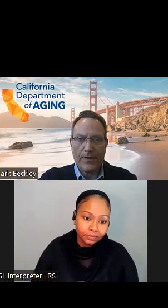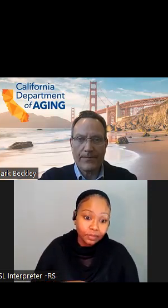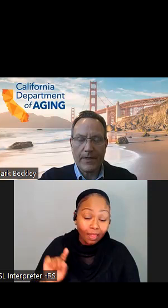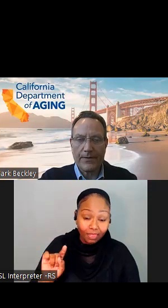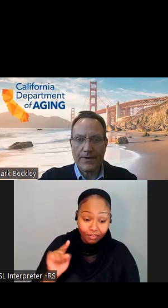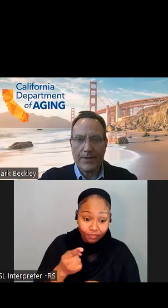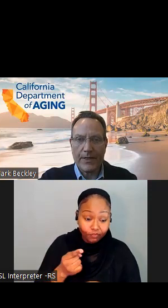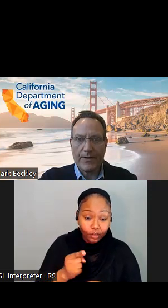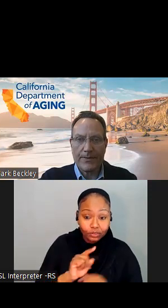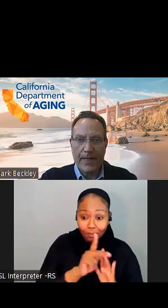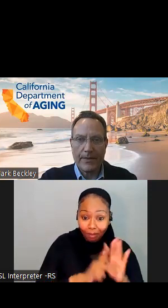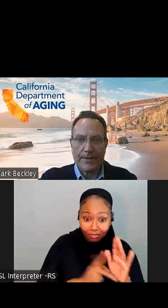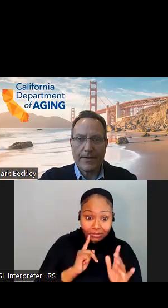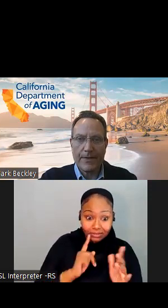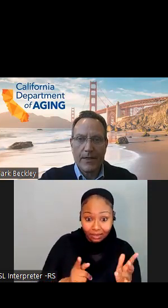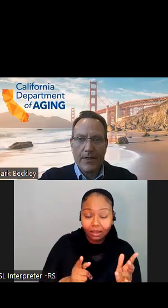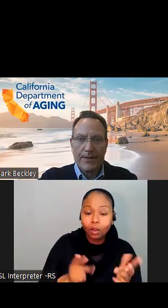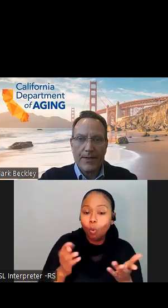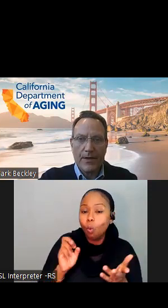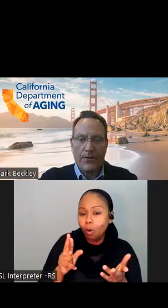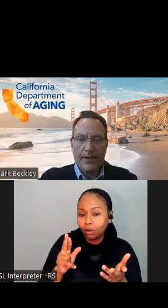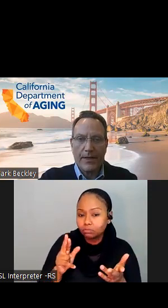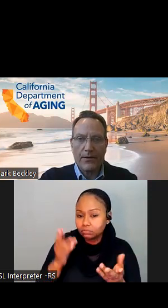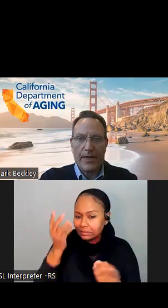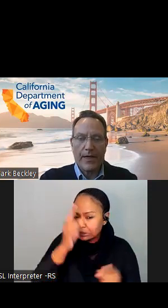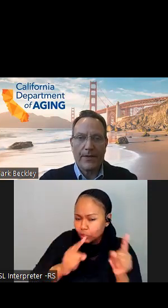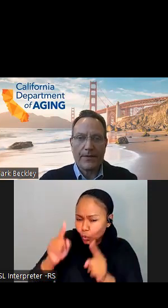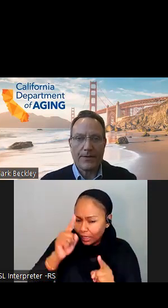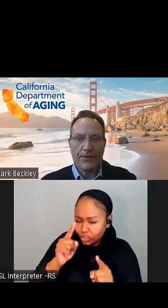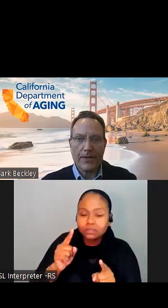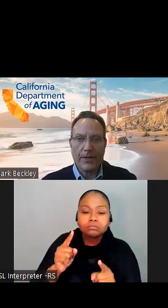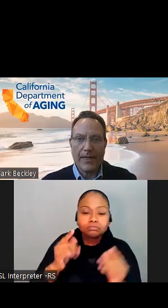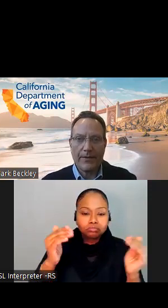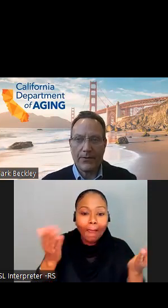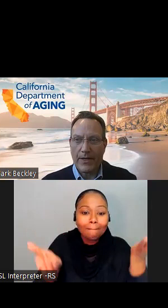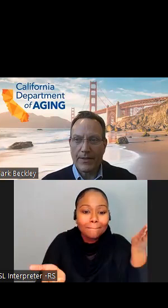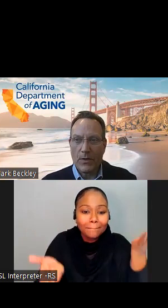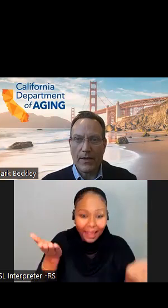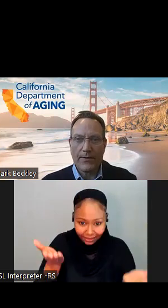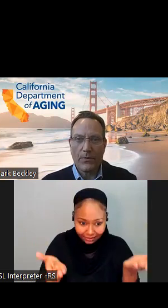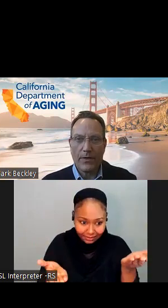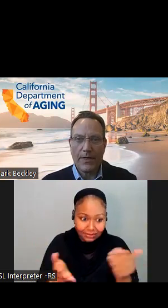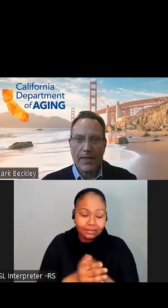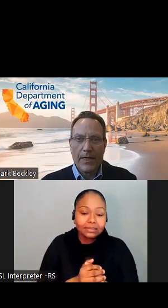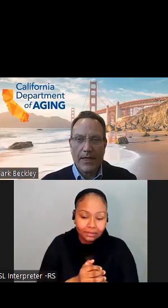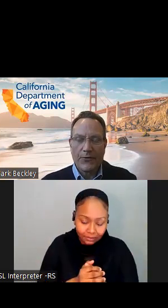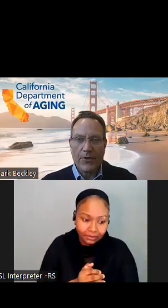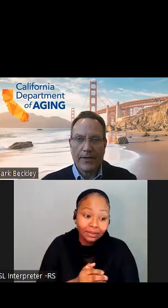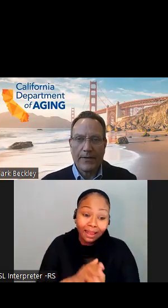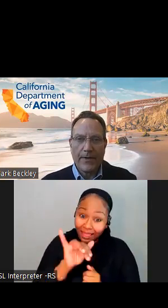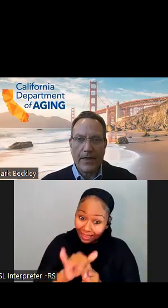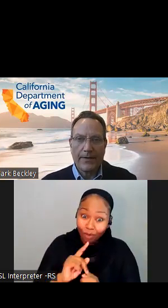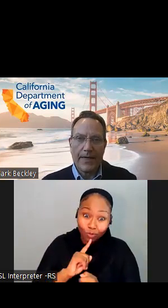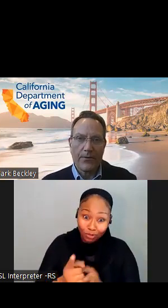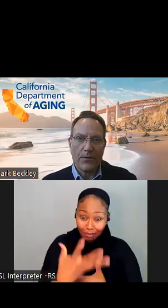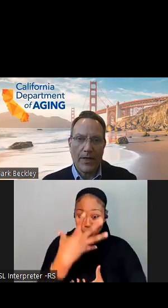principle or, consideration is balance. So, I think this is really going to be at the crux of a lot of our work, trying